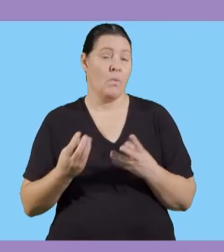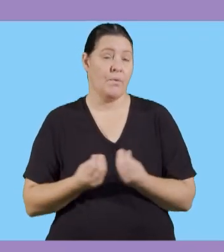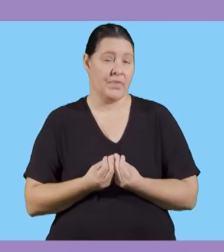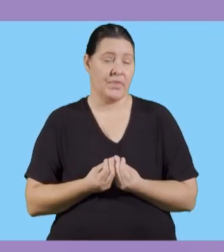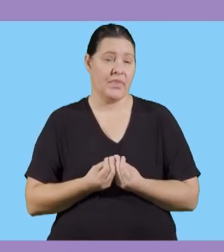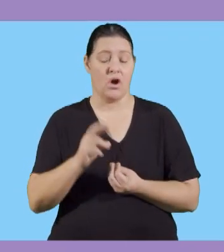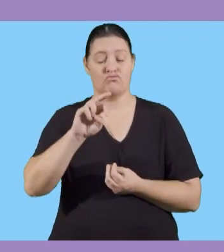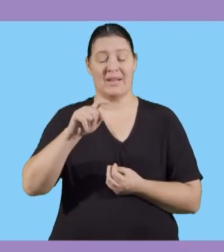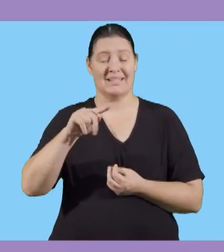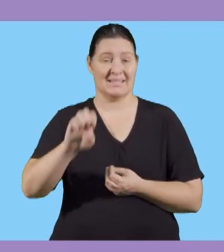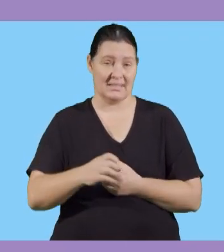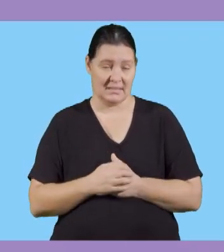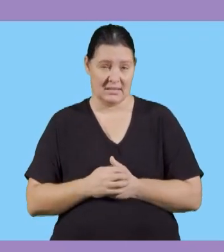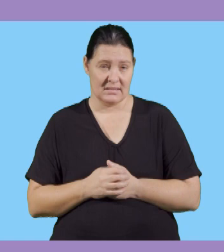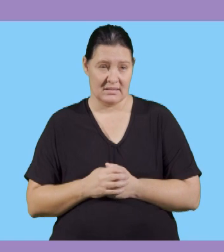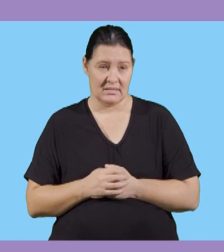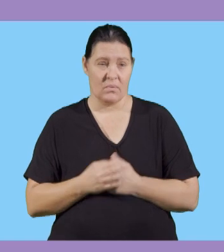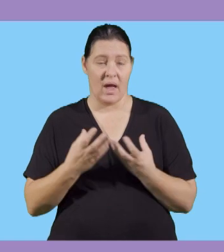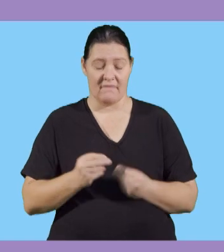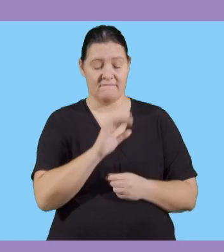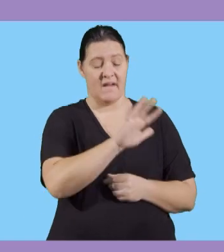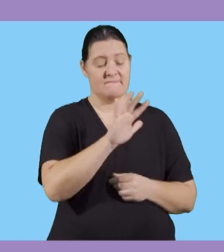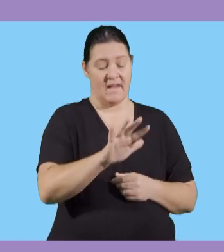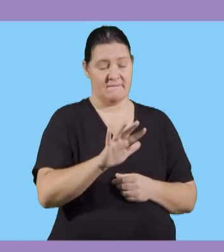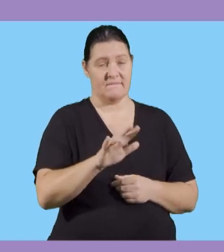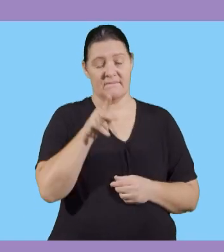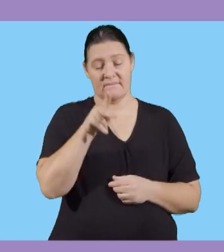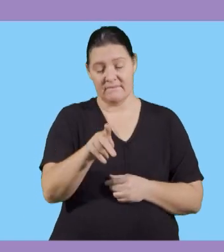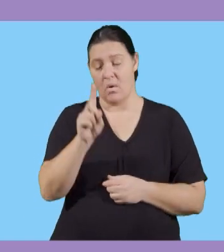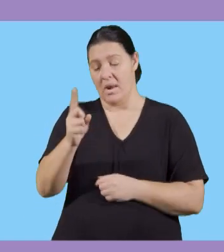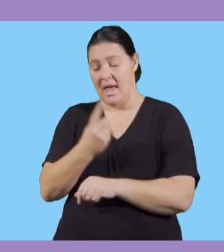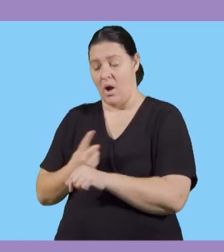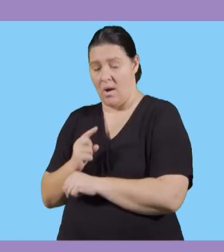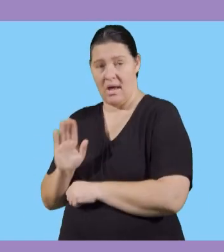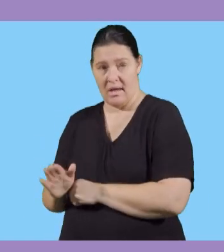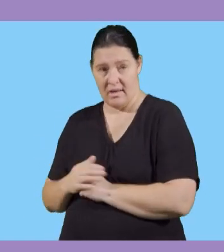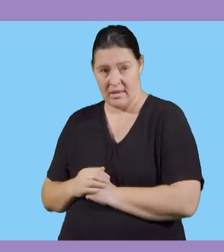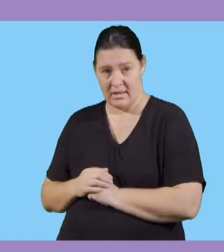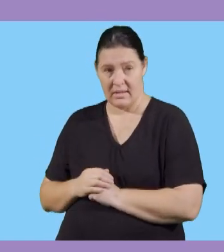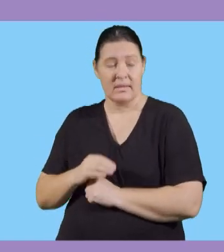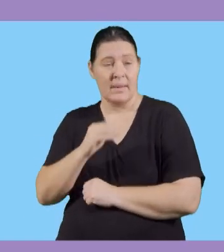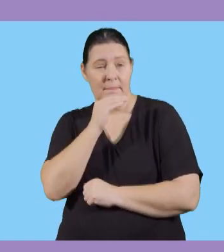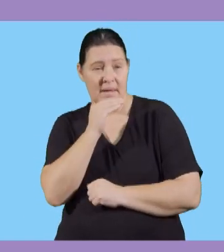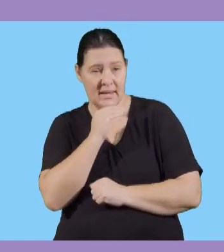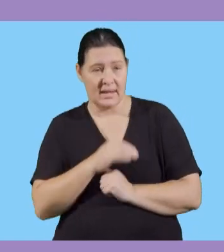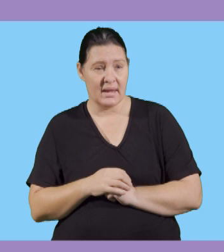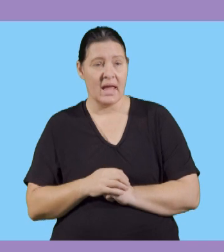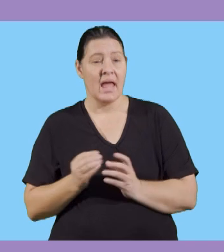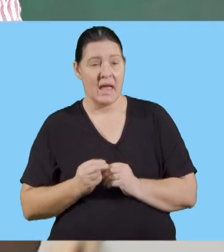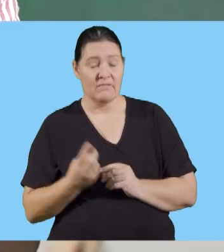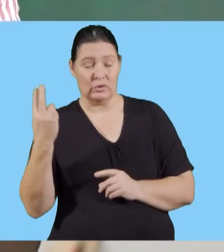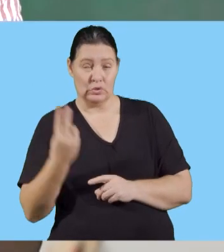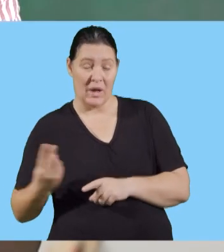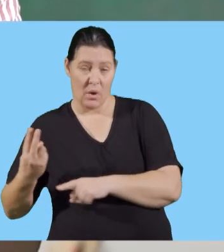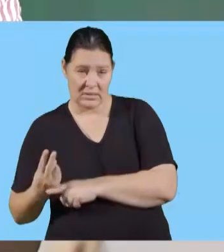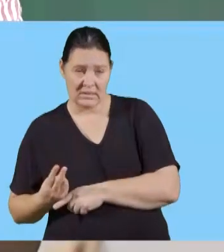rate, so now I have 55 kilometers is to 1 hour. That means if I move on to 2 hours,